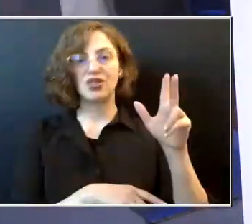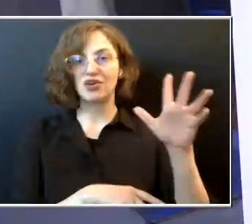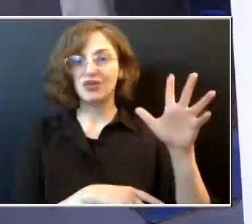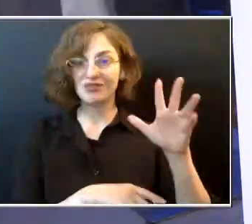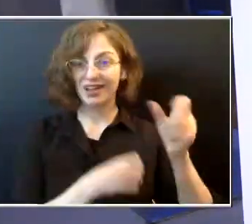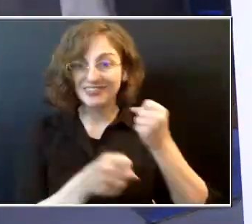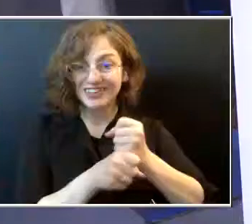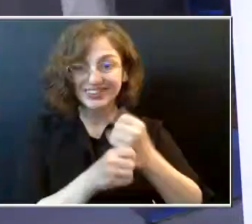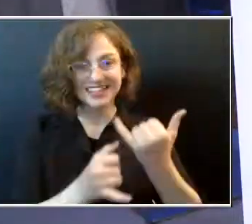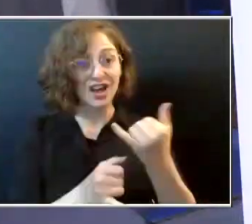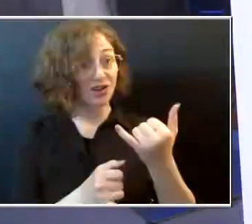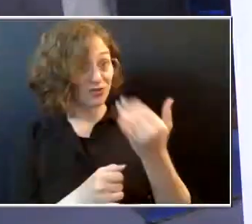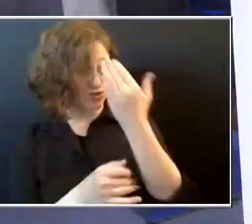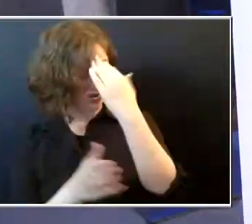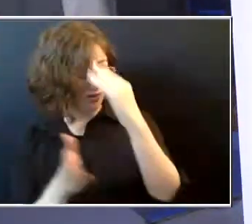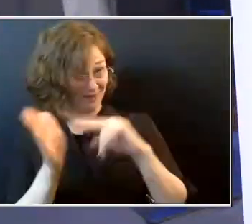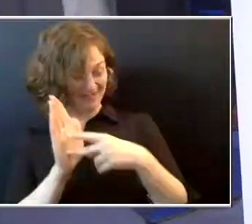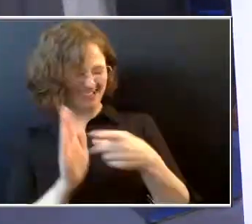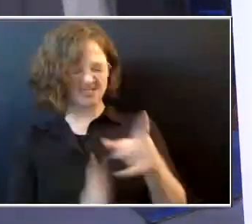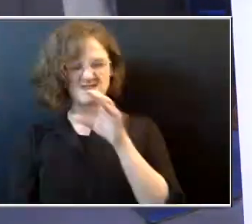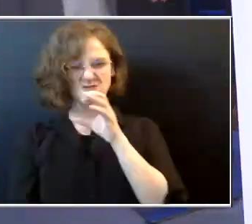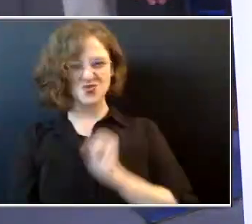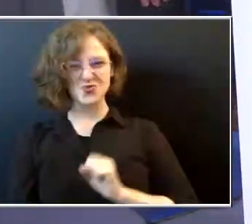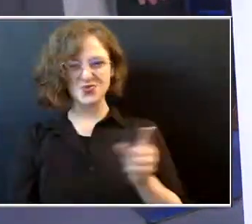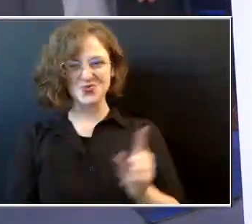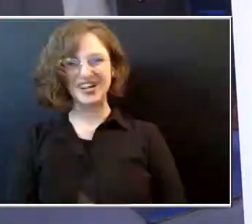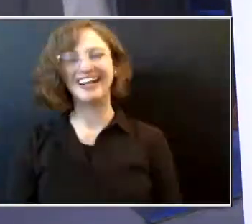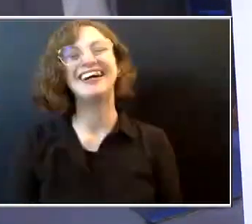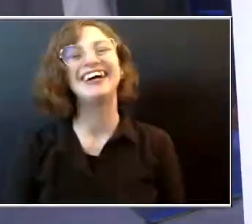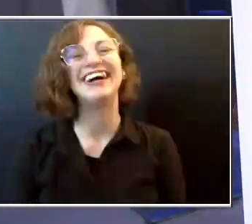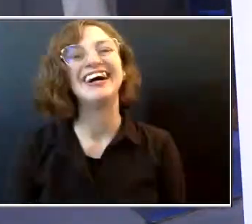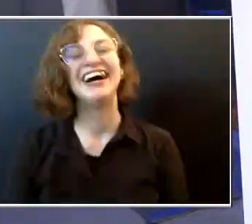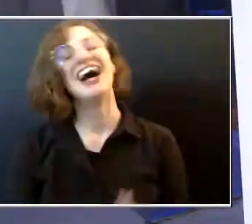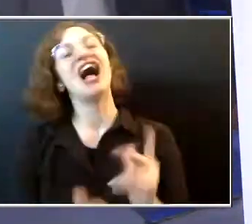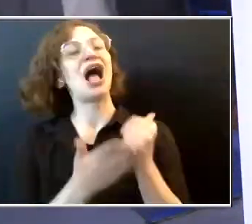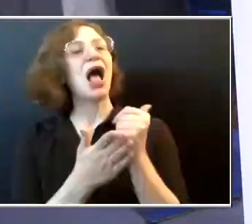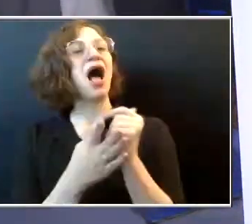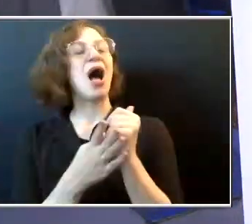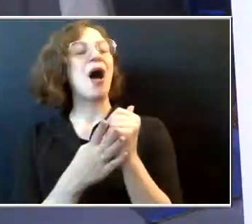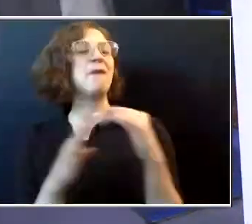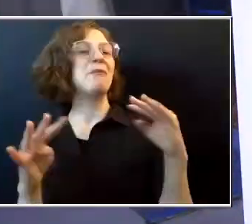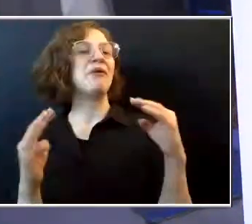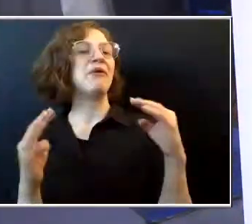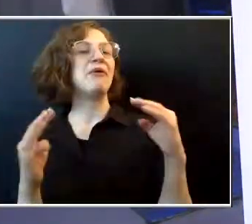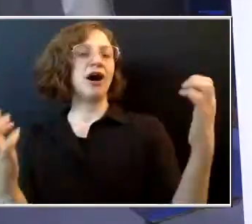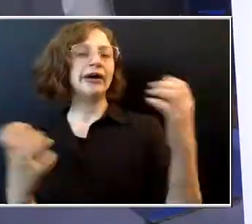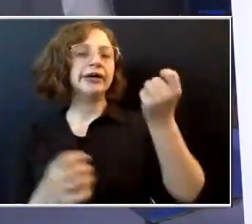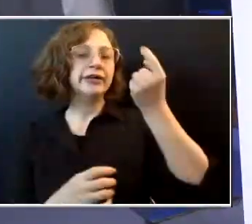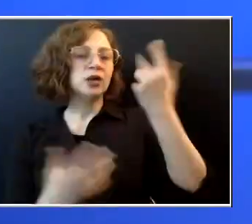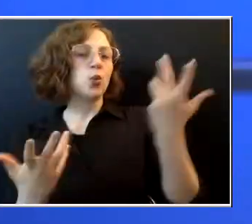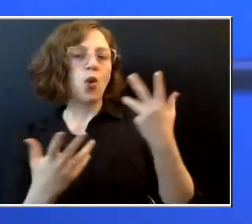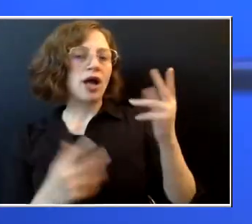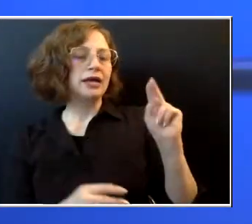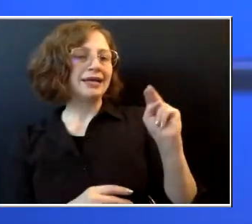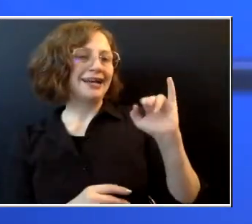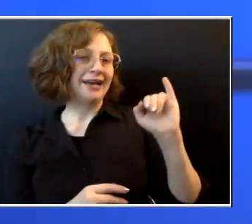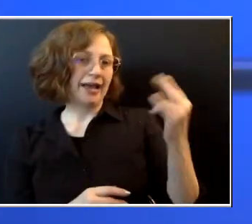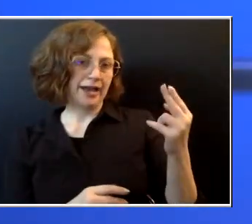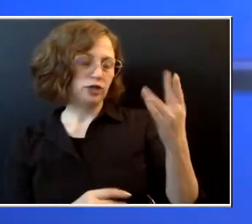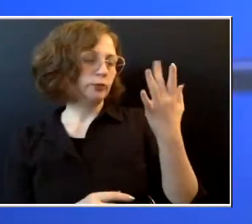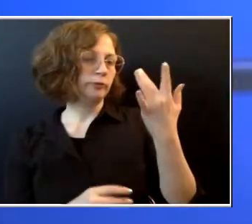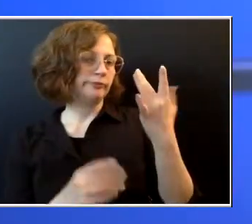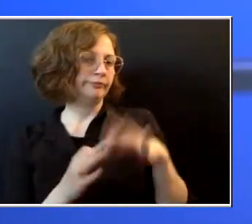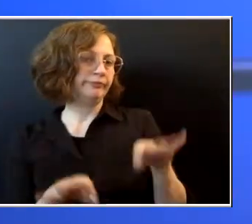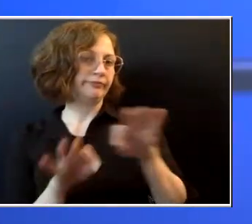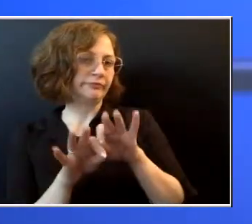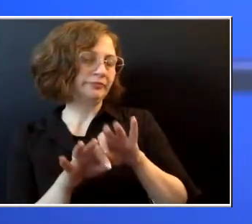old. So, So help our audience understand what's more from that age. Why does that matter? Yeah, so it's said